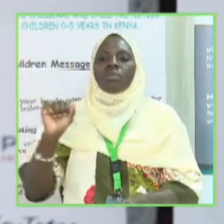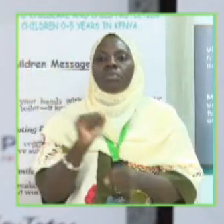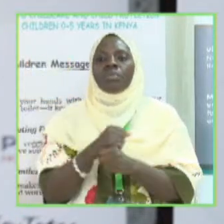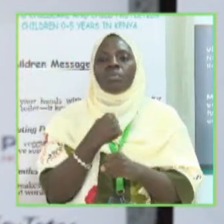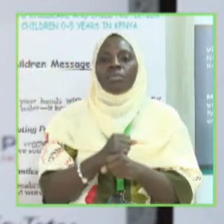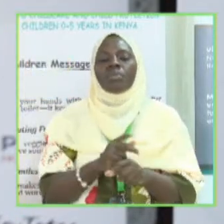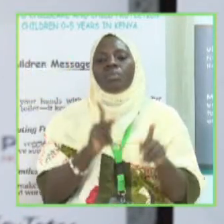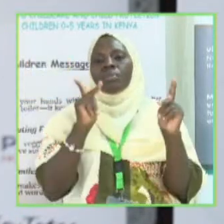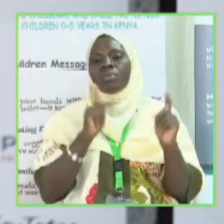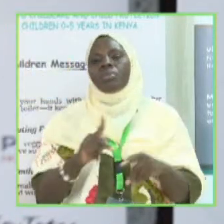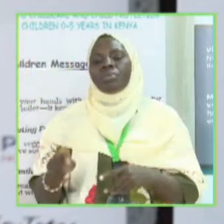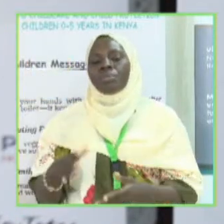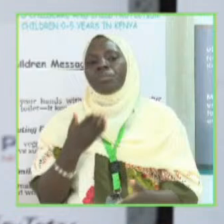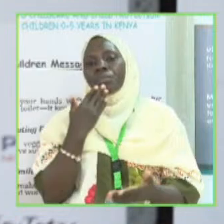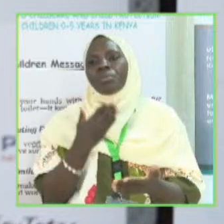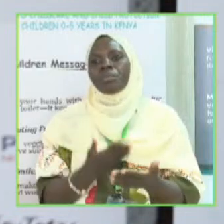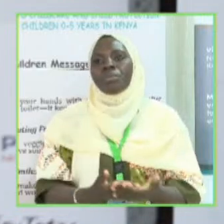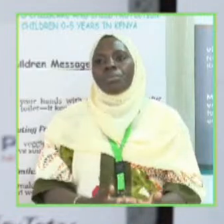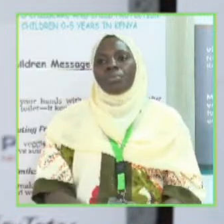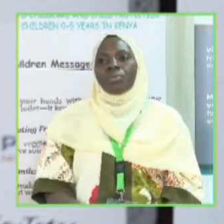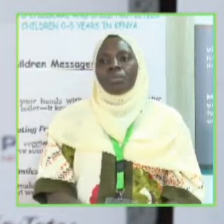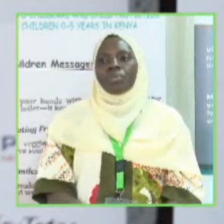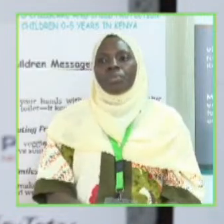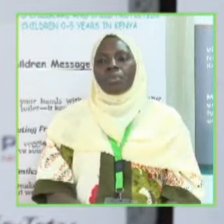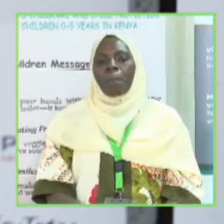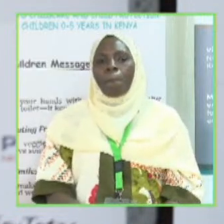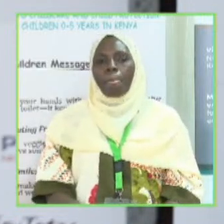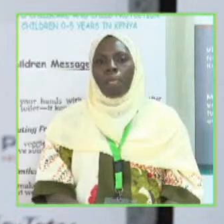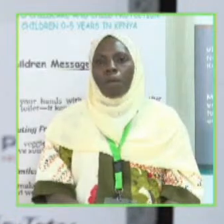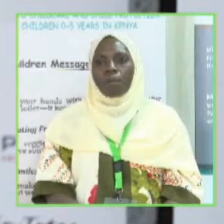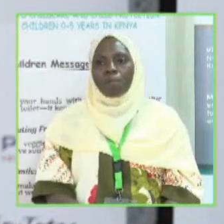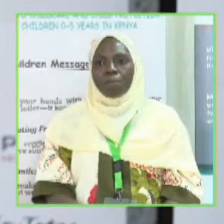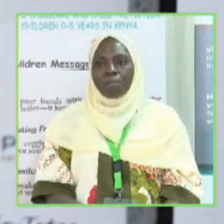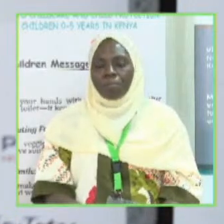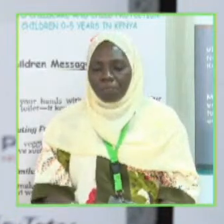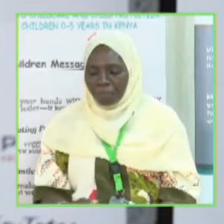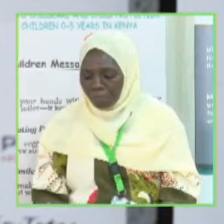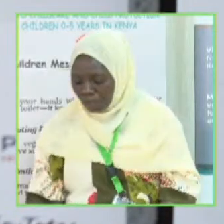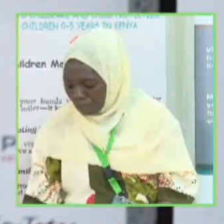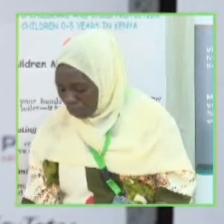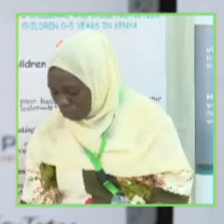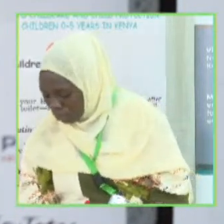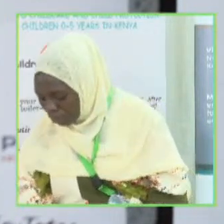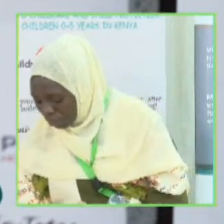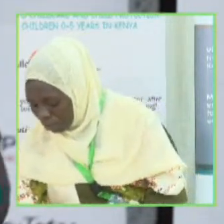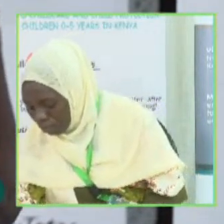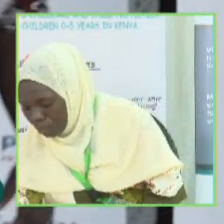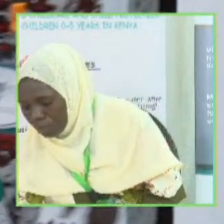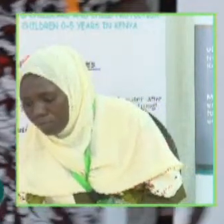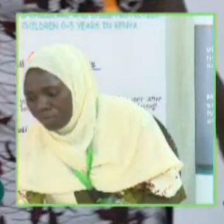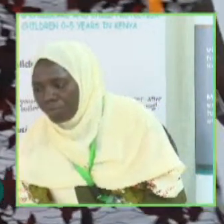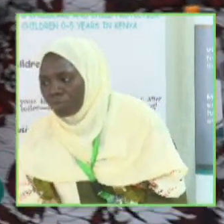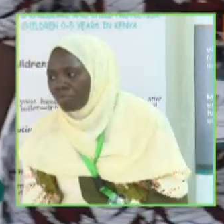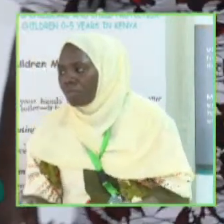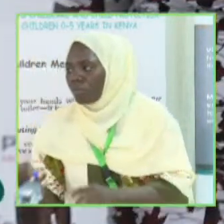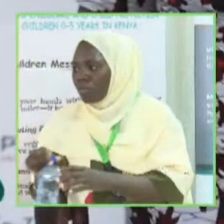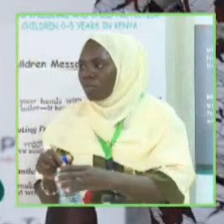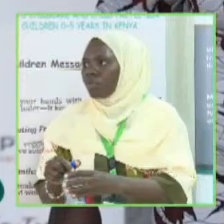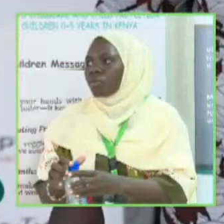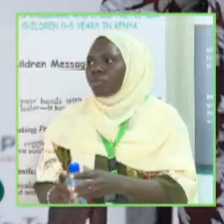that. Thank you, and now I want to invite Fred to come and continue, because this is one study that we are presenting.